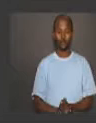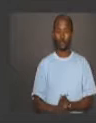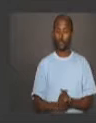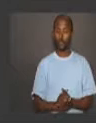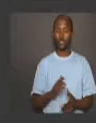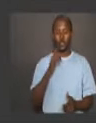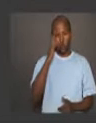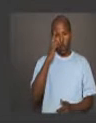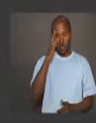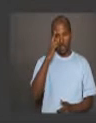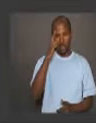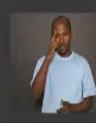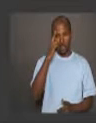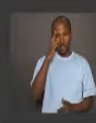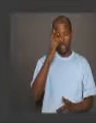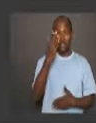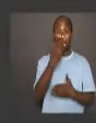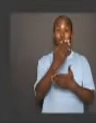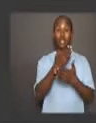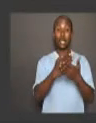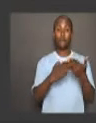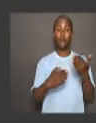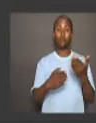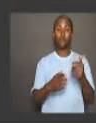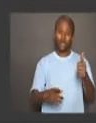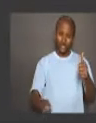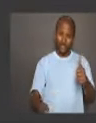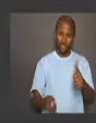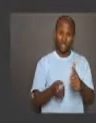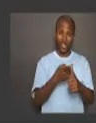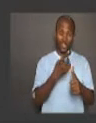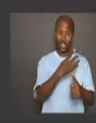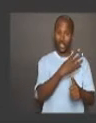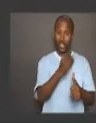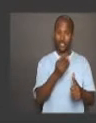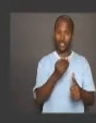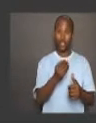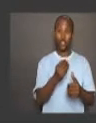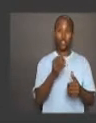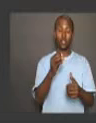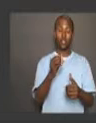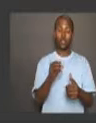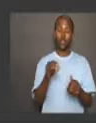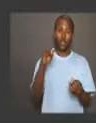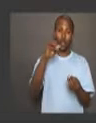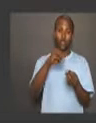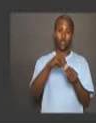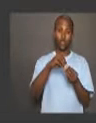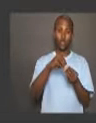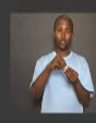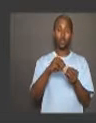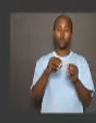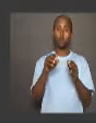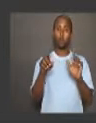Let us consider the sum of the first n odd positive